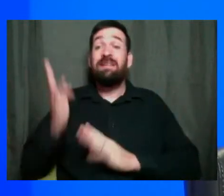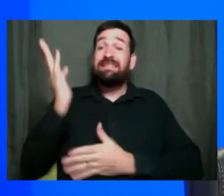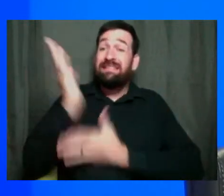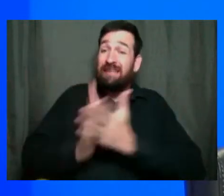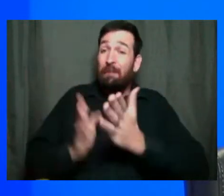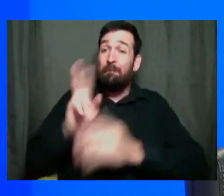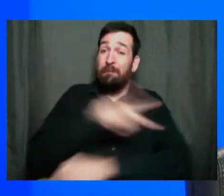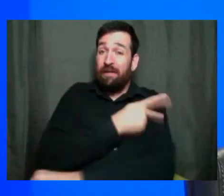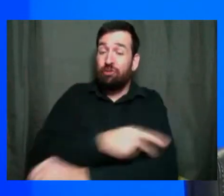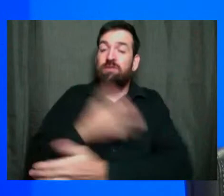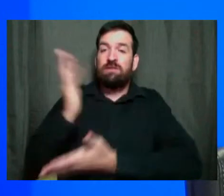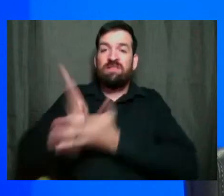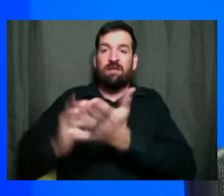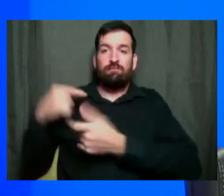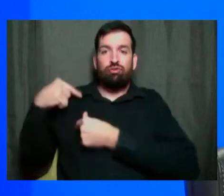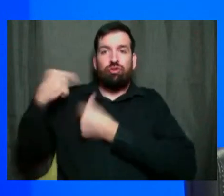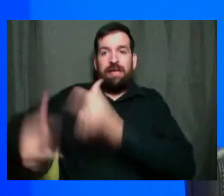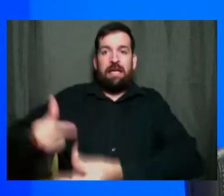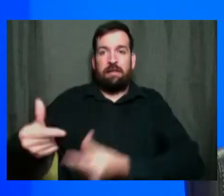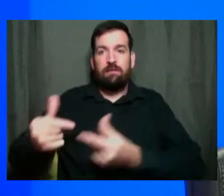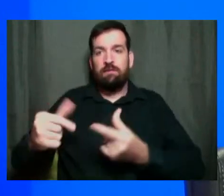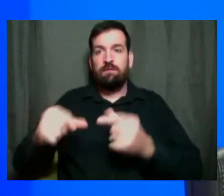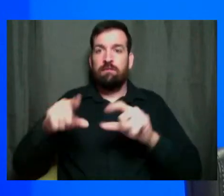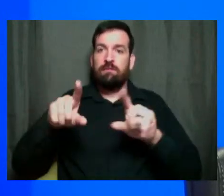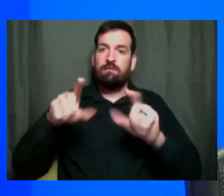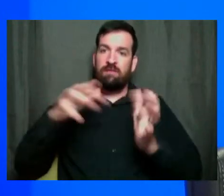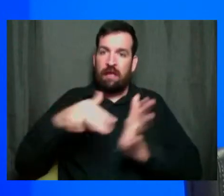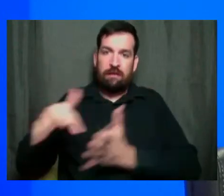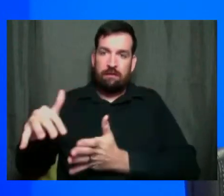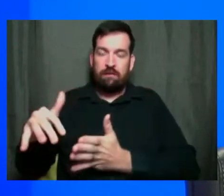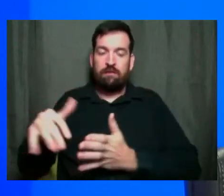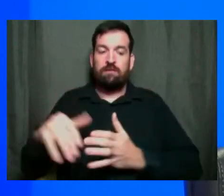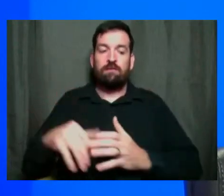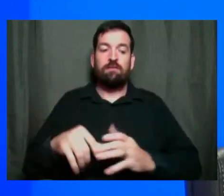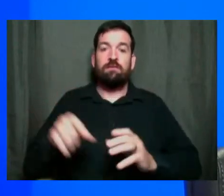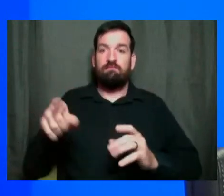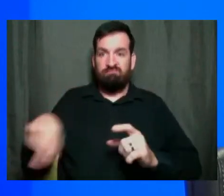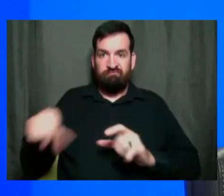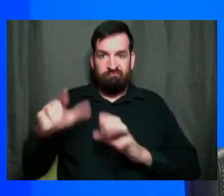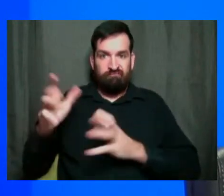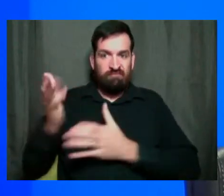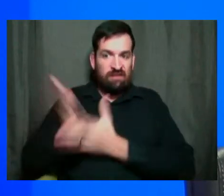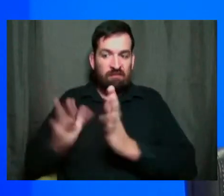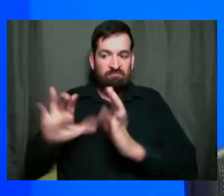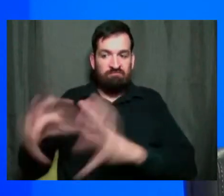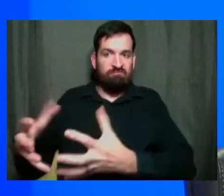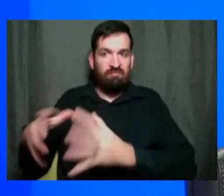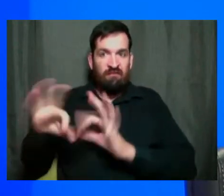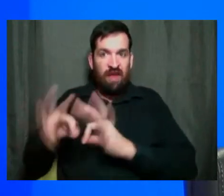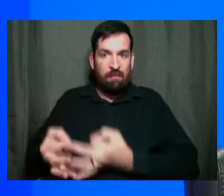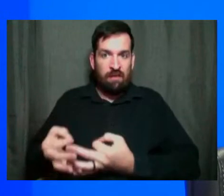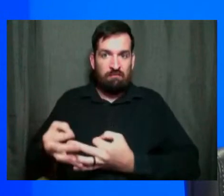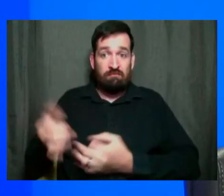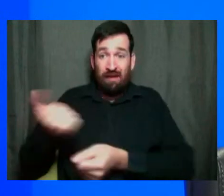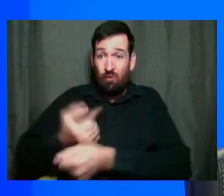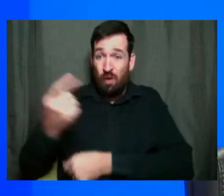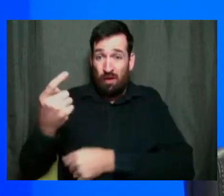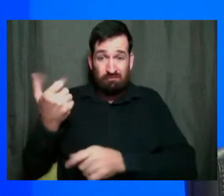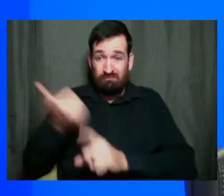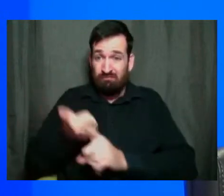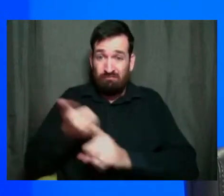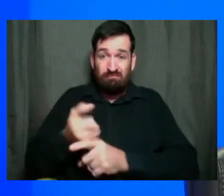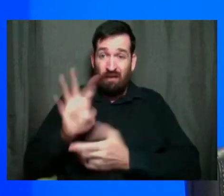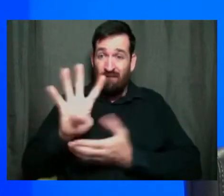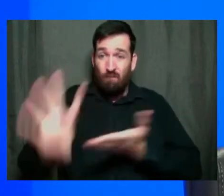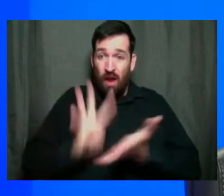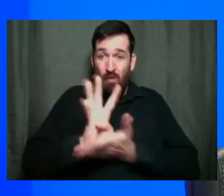genetic studies, a group in California has done this, and they've kind of found these clusters of families where everyone in the family sleeps 4 to 5 hours, and they